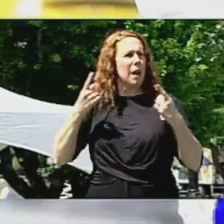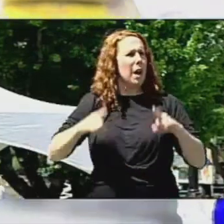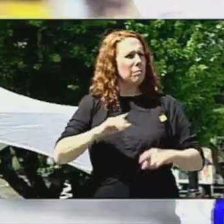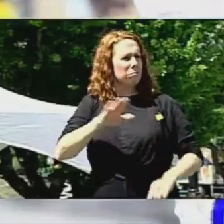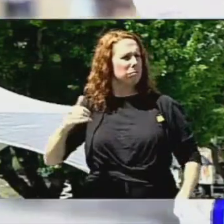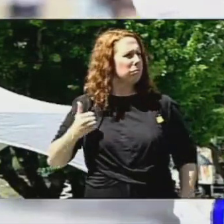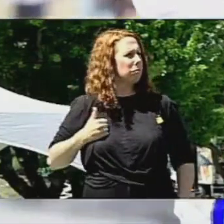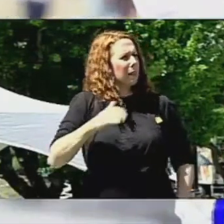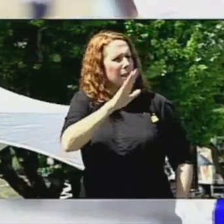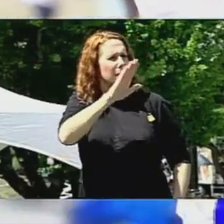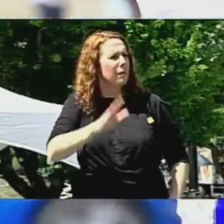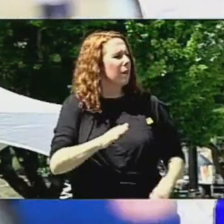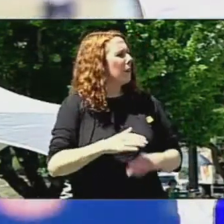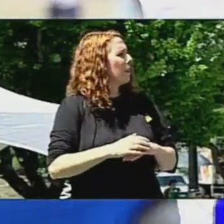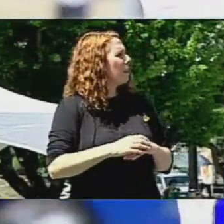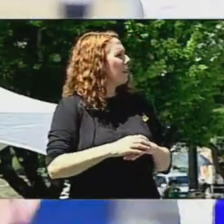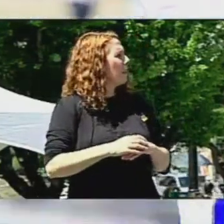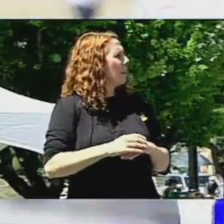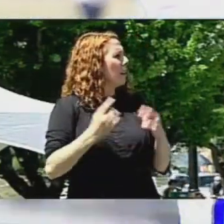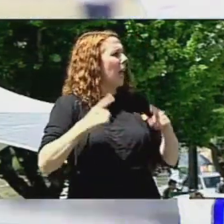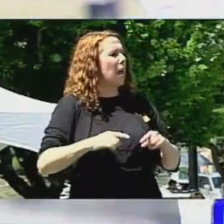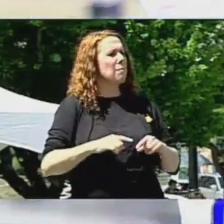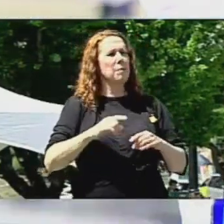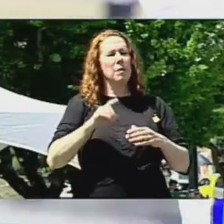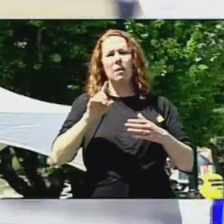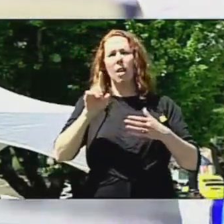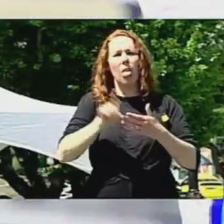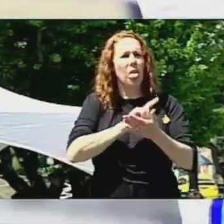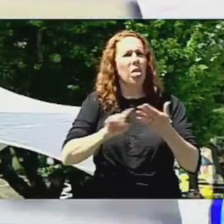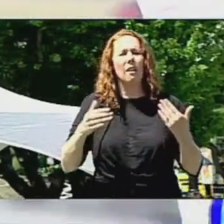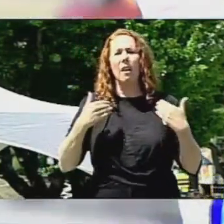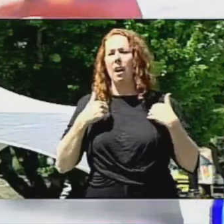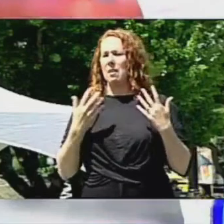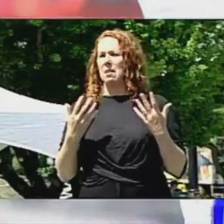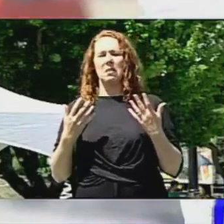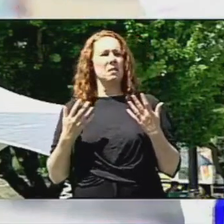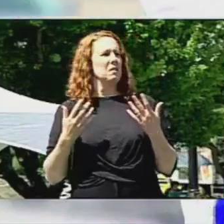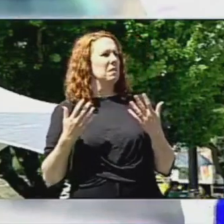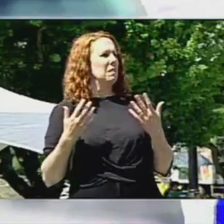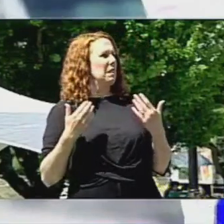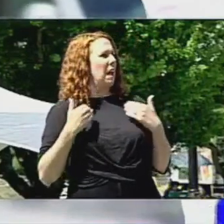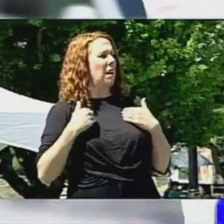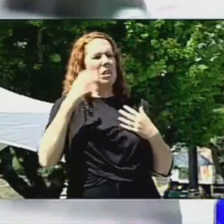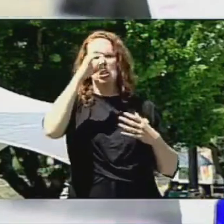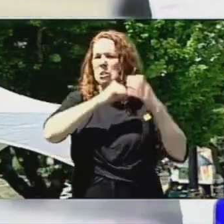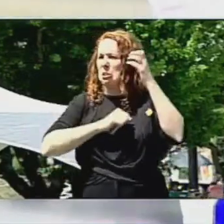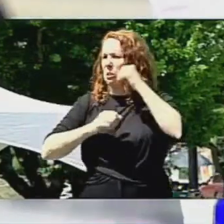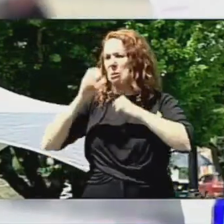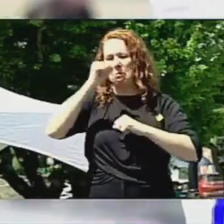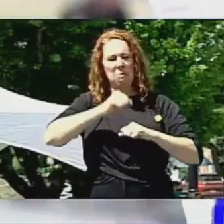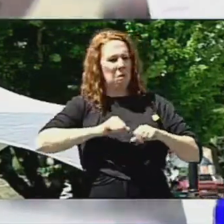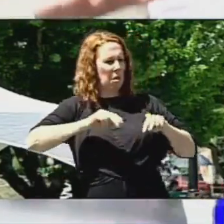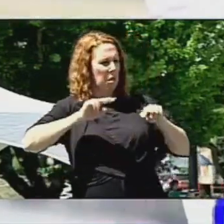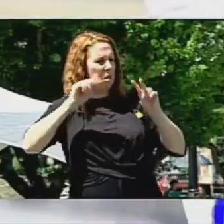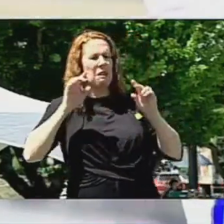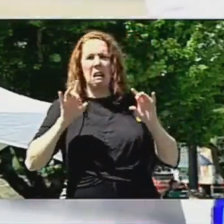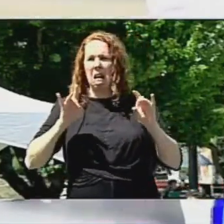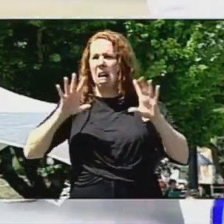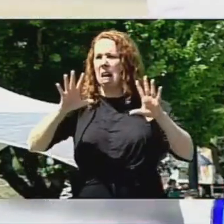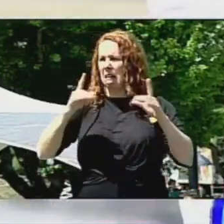country. There's been too much prejudice before, wrongful assumption,